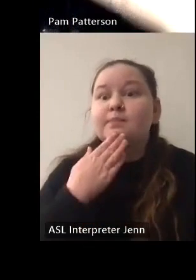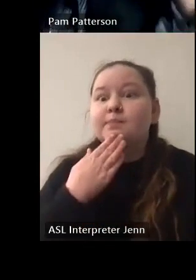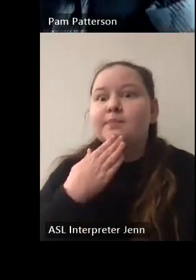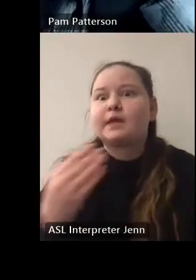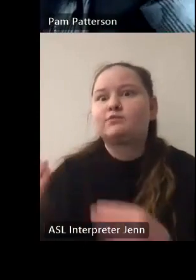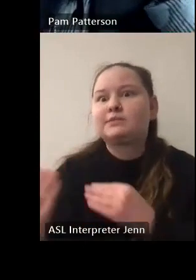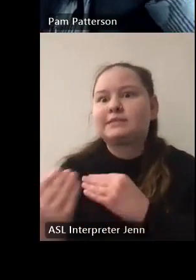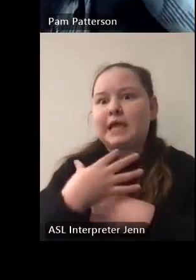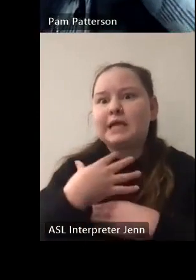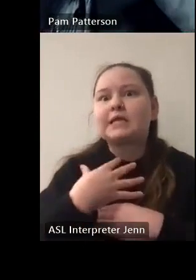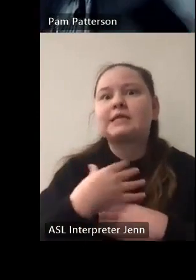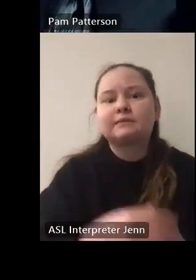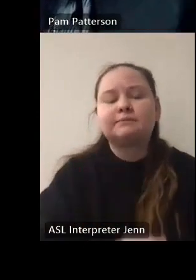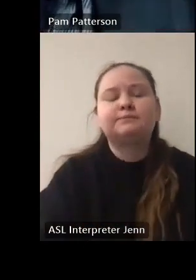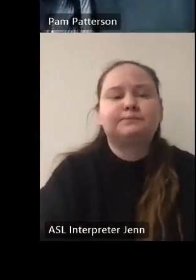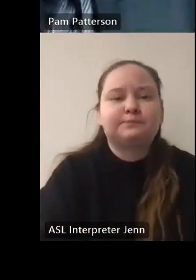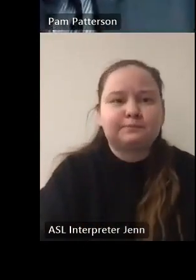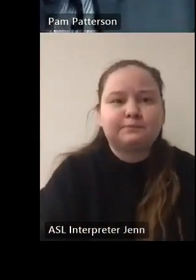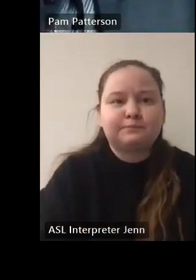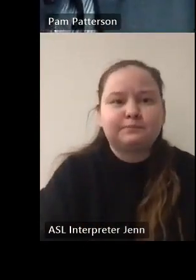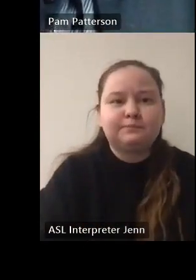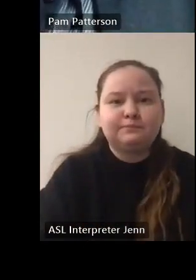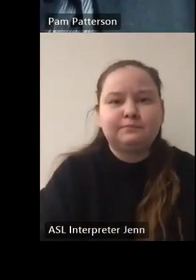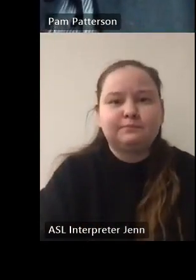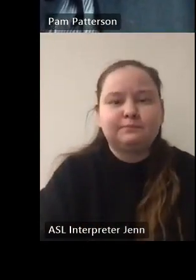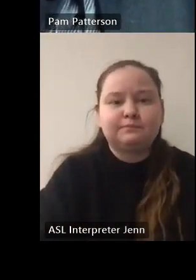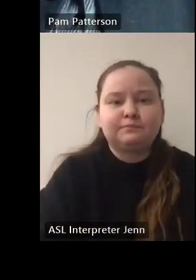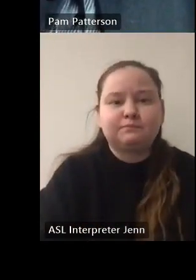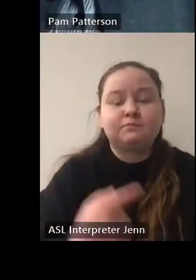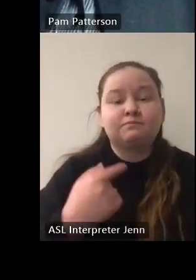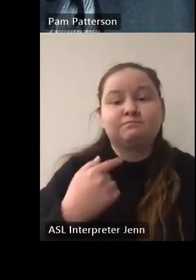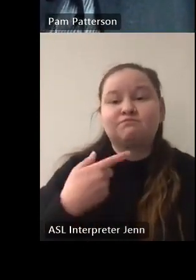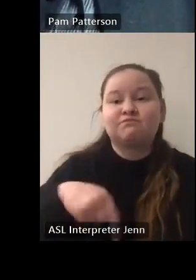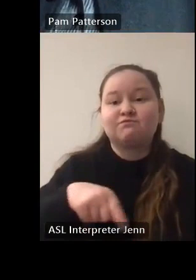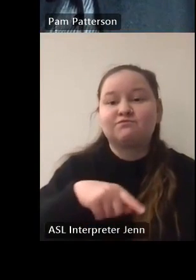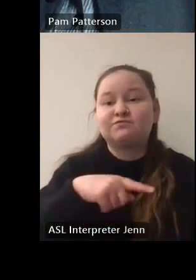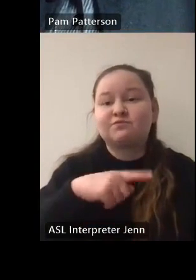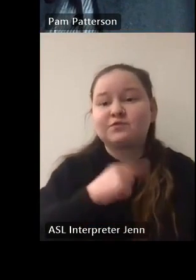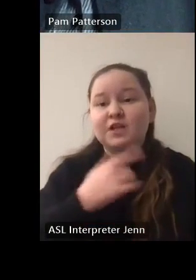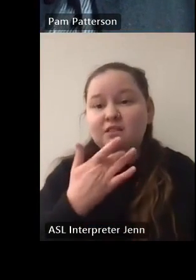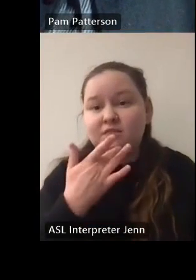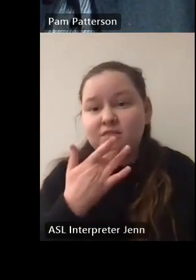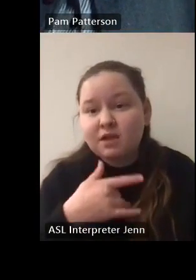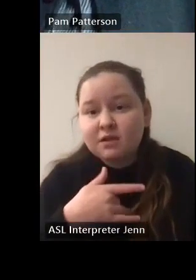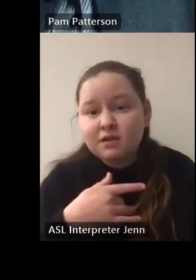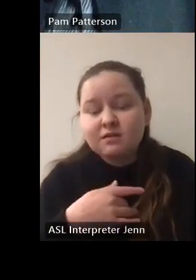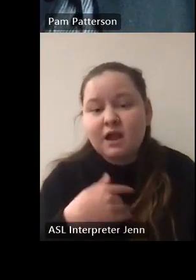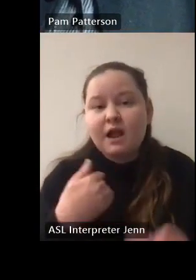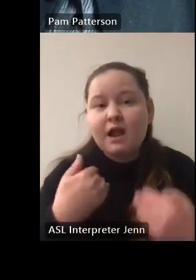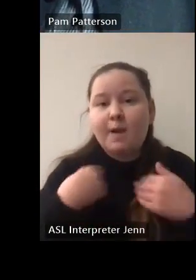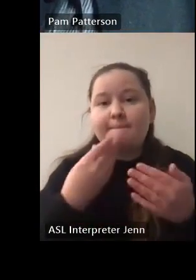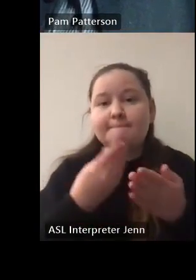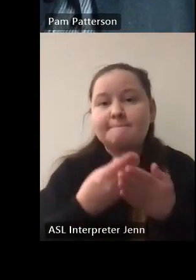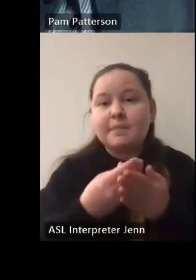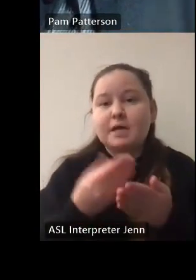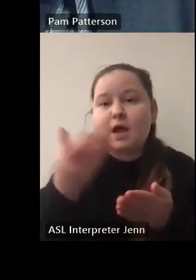today. And we've been very fortunate also in receiving other funding from arts councils and